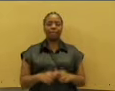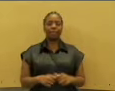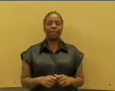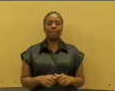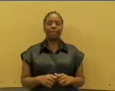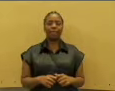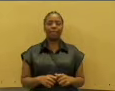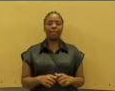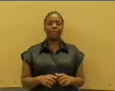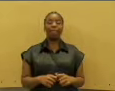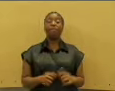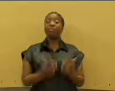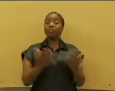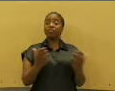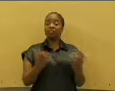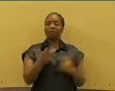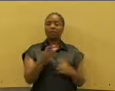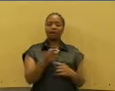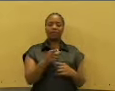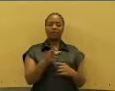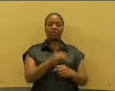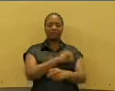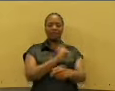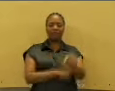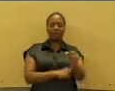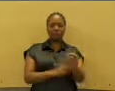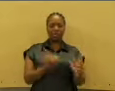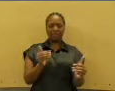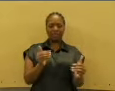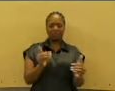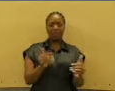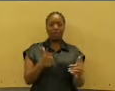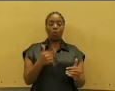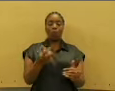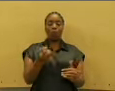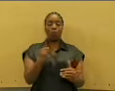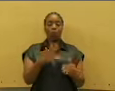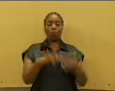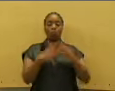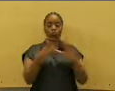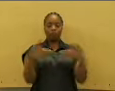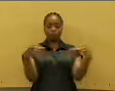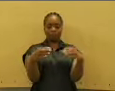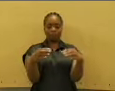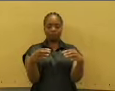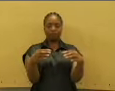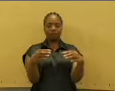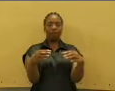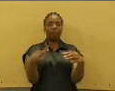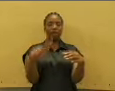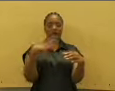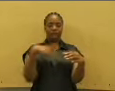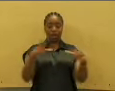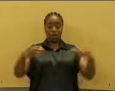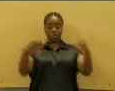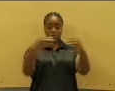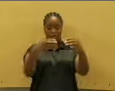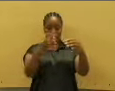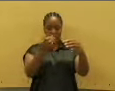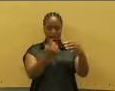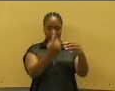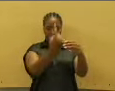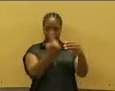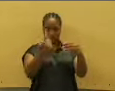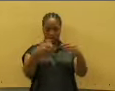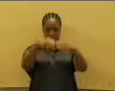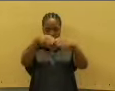sweeping generalizations about the struggle of power or of particular social groups fail to recognize that individuals in the group also belong to other